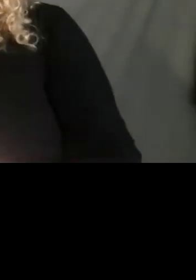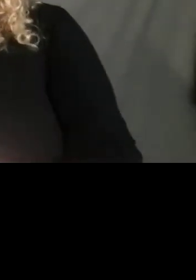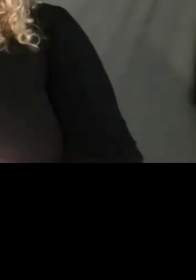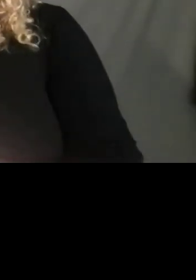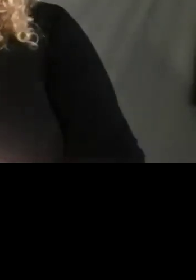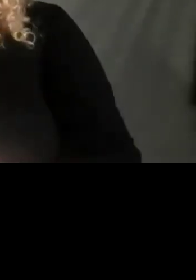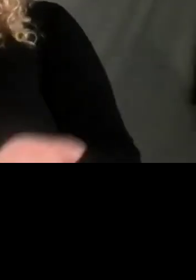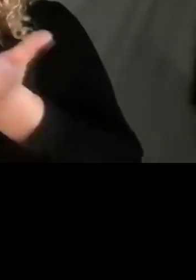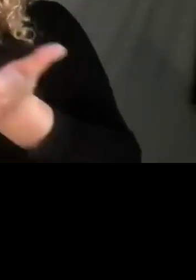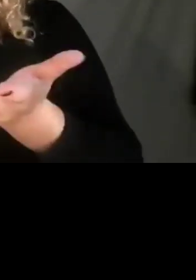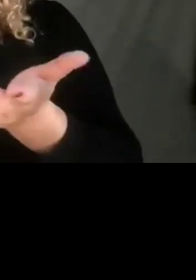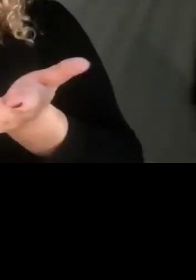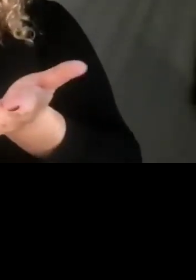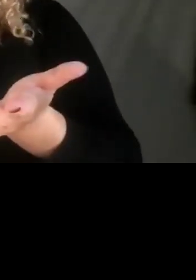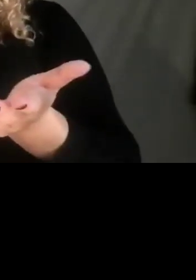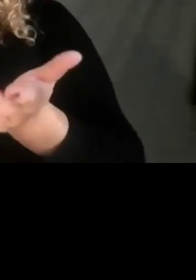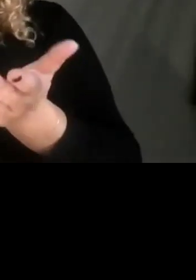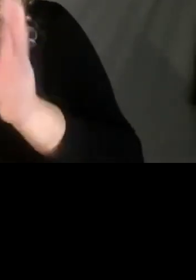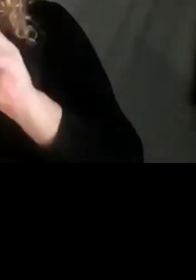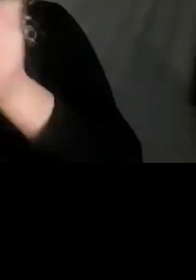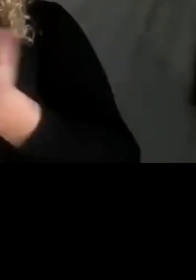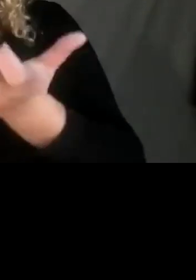any additional sessions that you might be interested in.